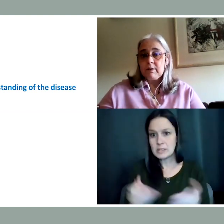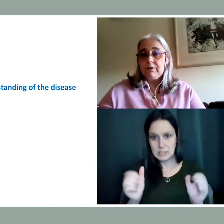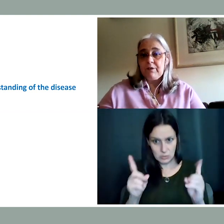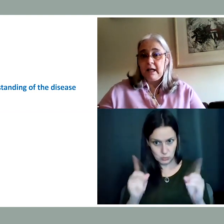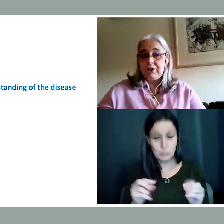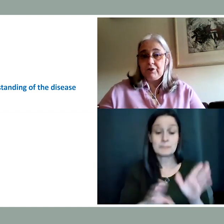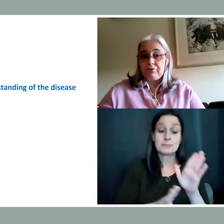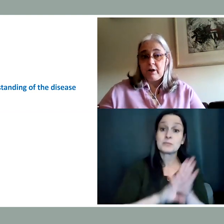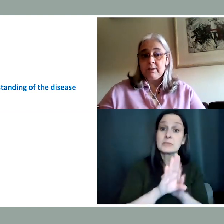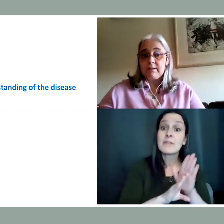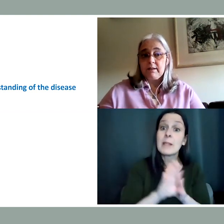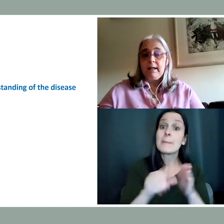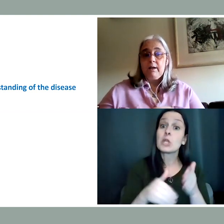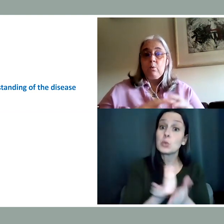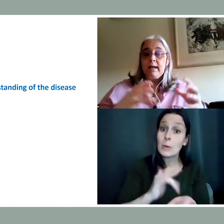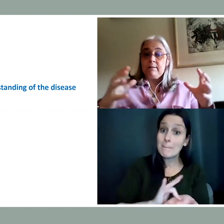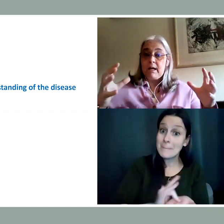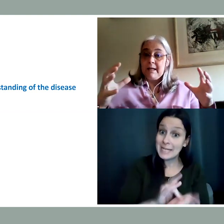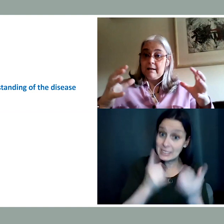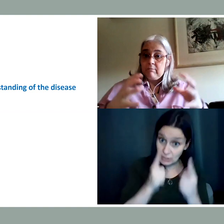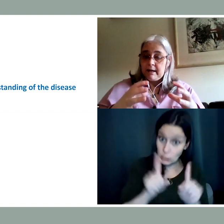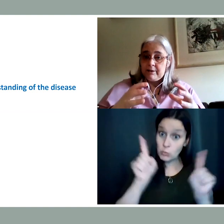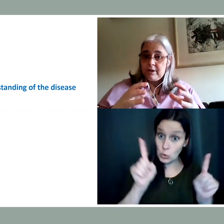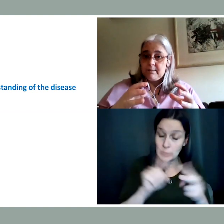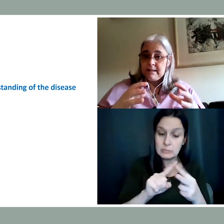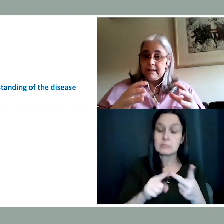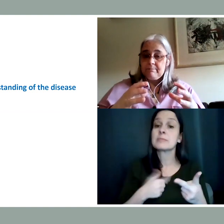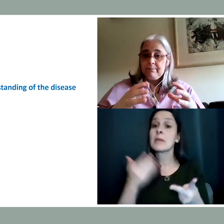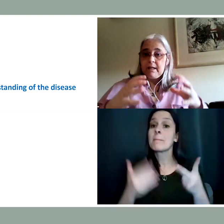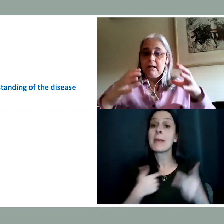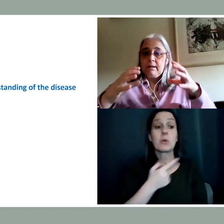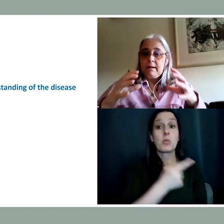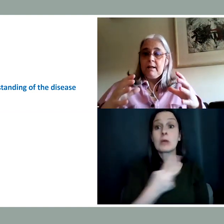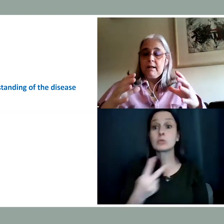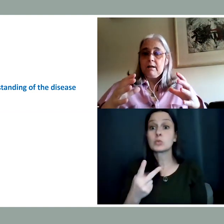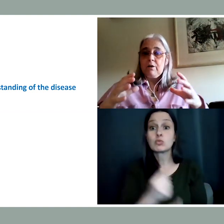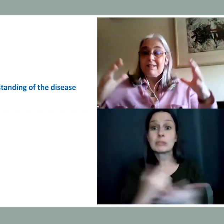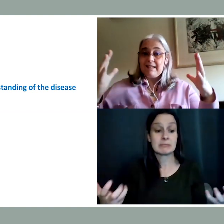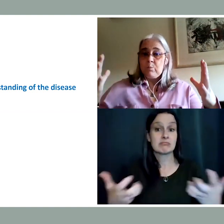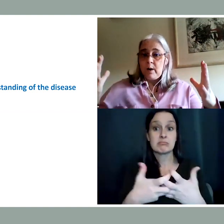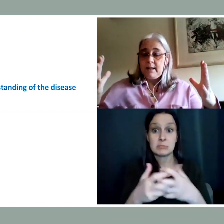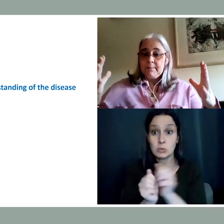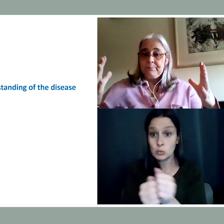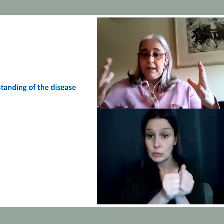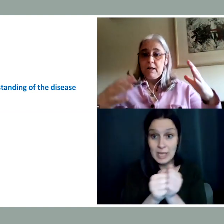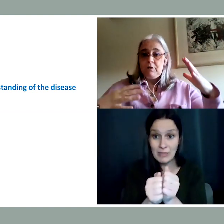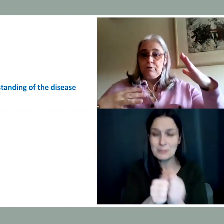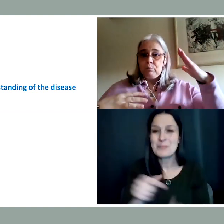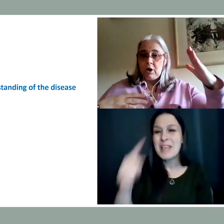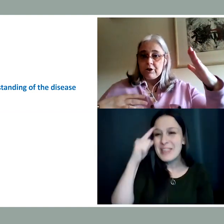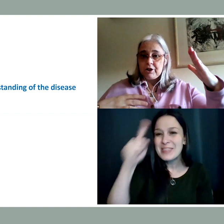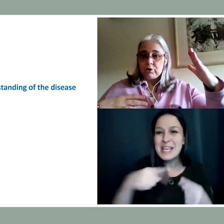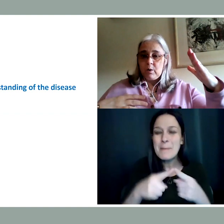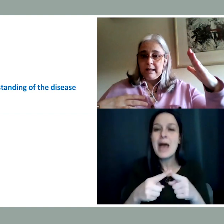new efficacious drugs. We can maybe combine treatments. Think of a subway. If